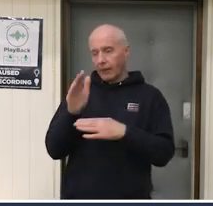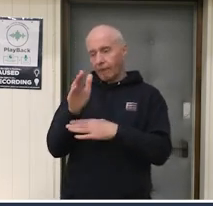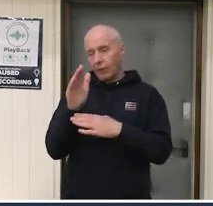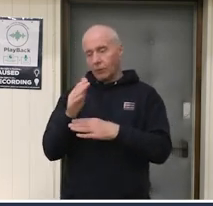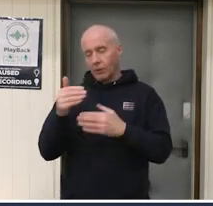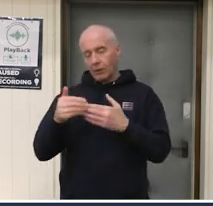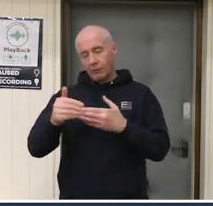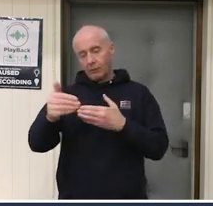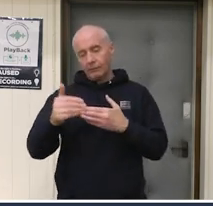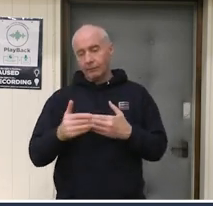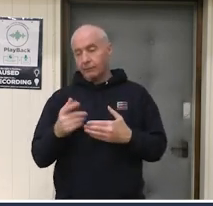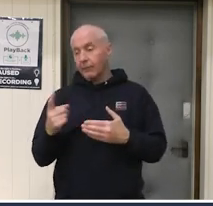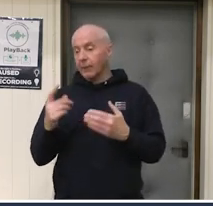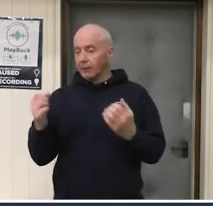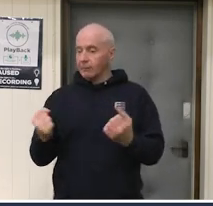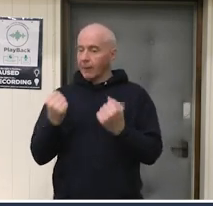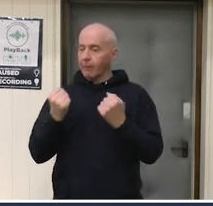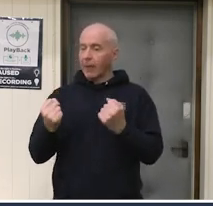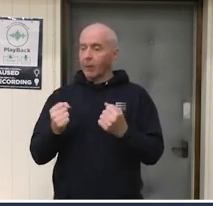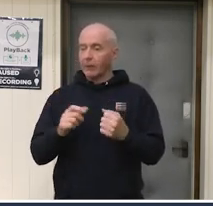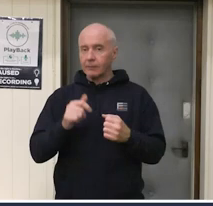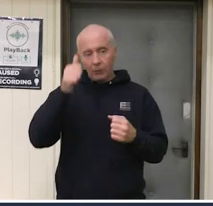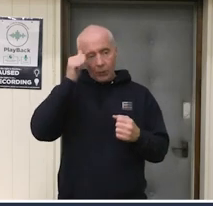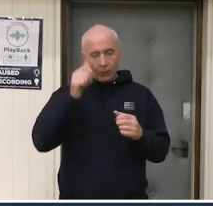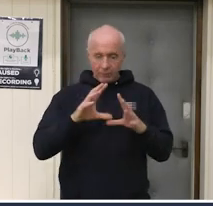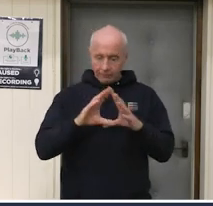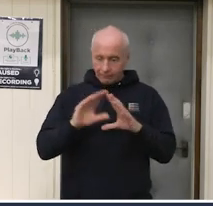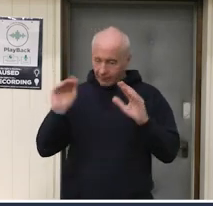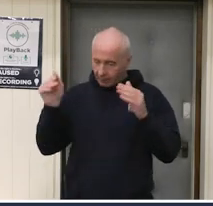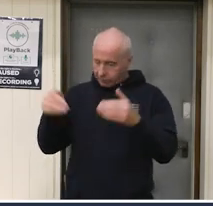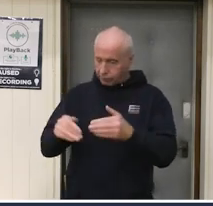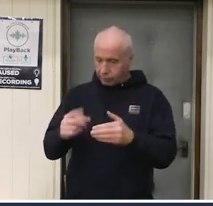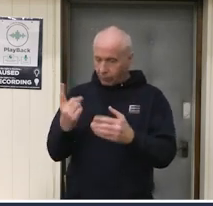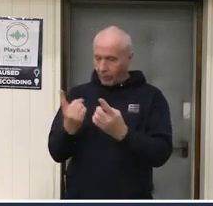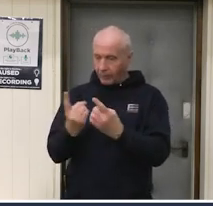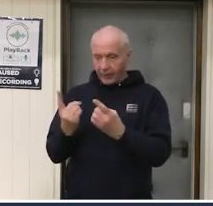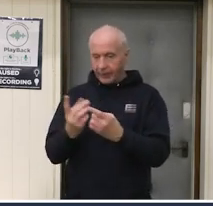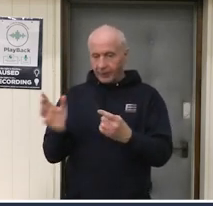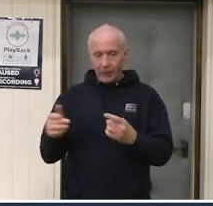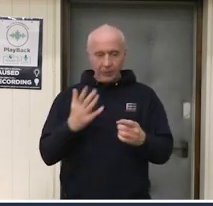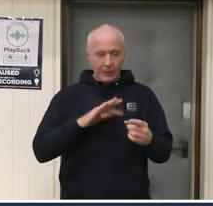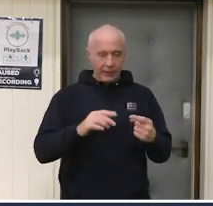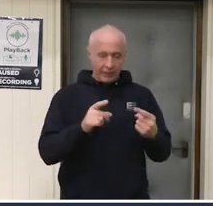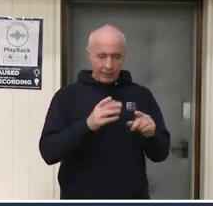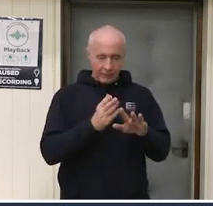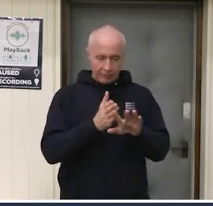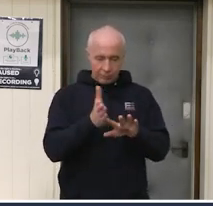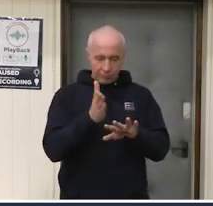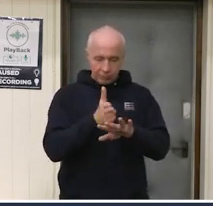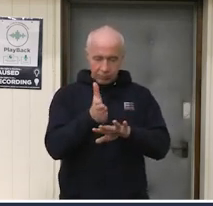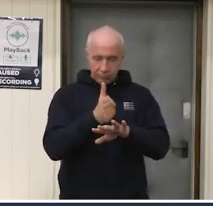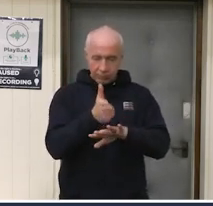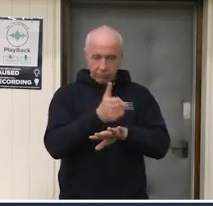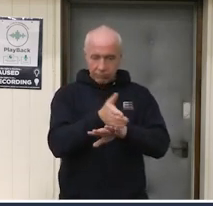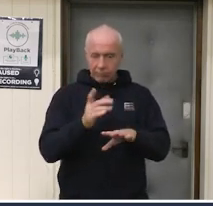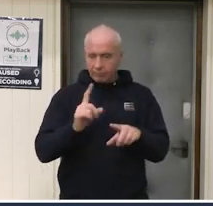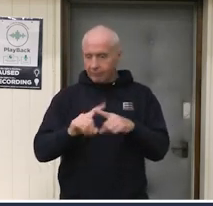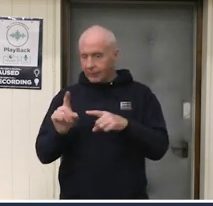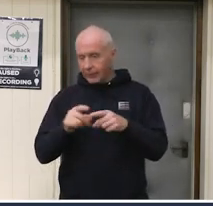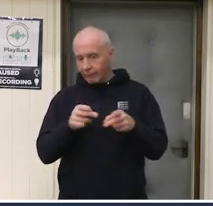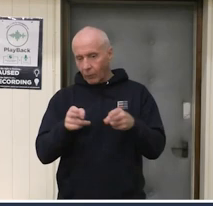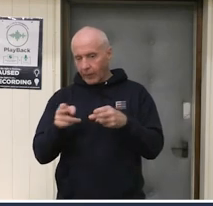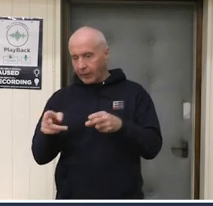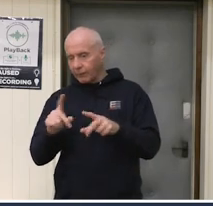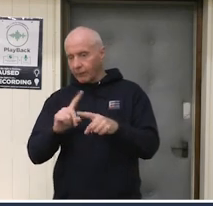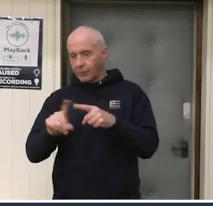fusion. Because as we know, putting all your eggs in one basket is a really stupid thing to do, right? And also different horses for different courses as well, right?